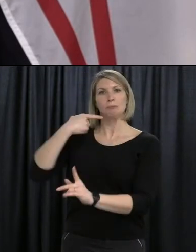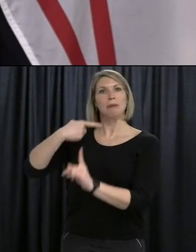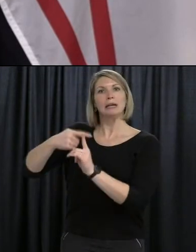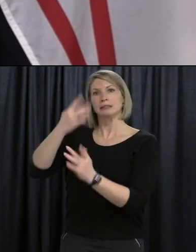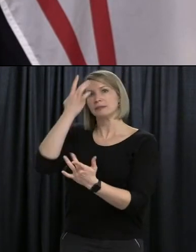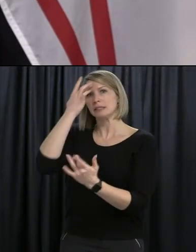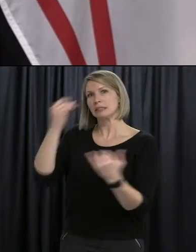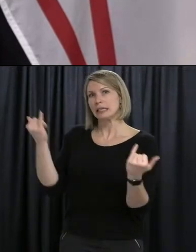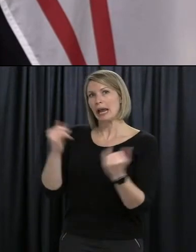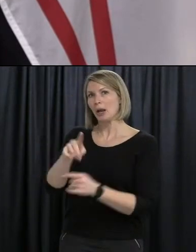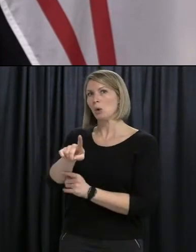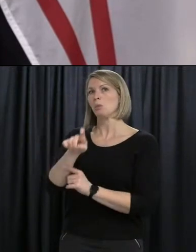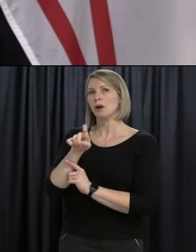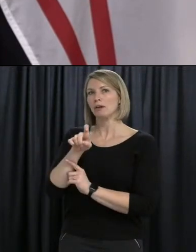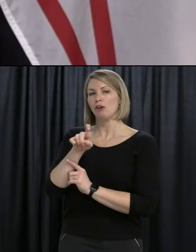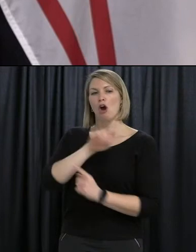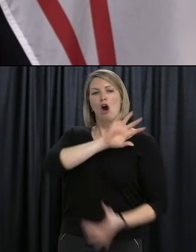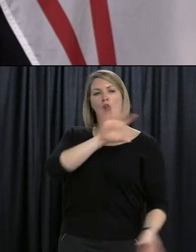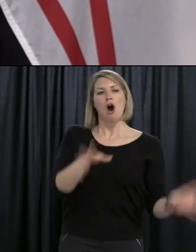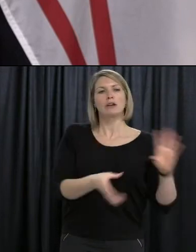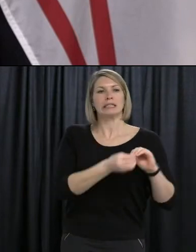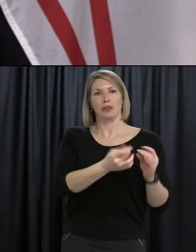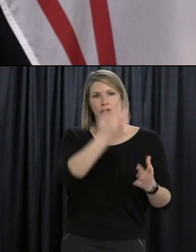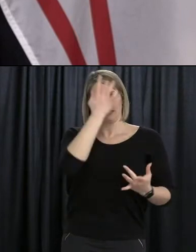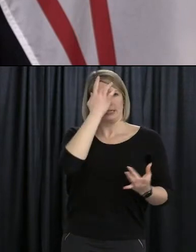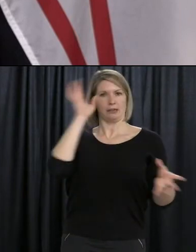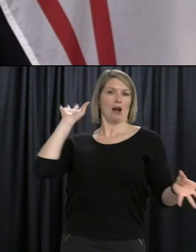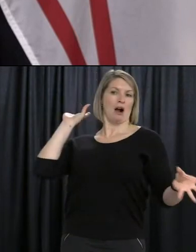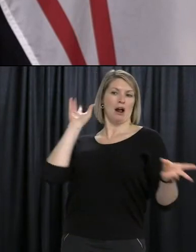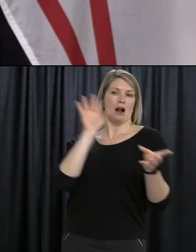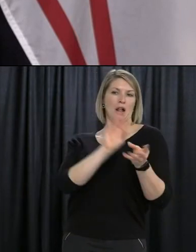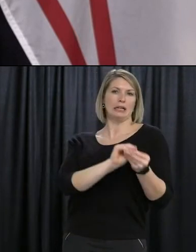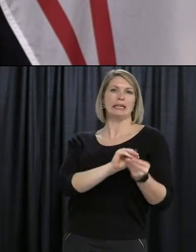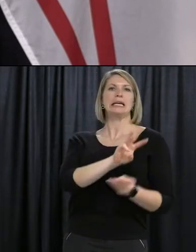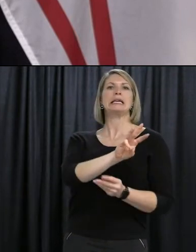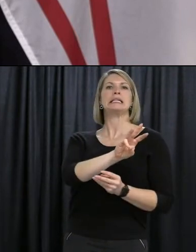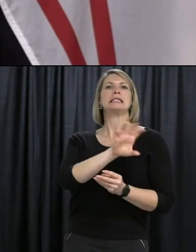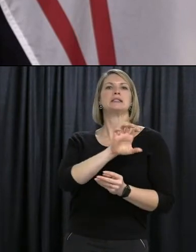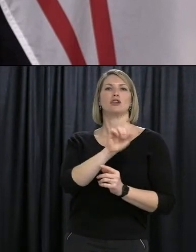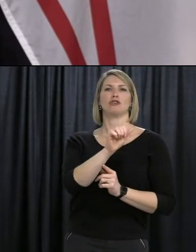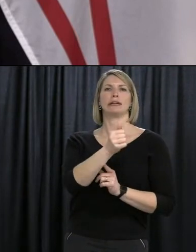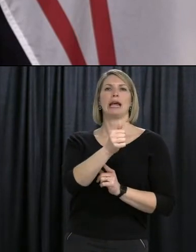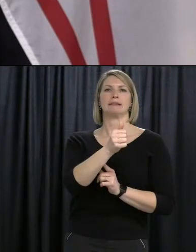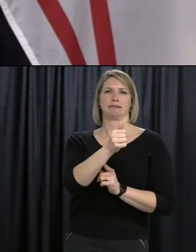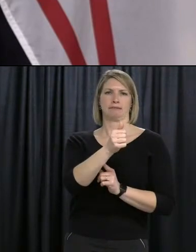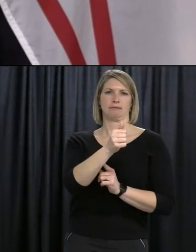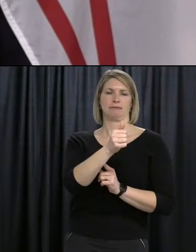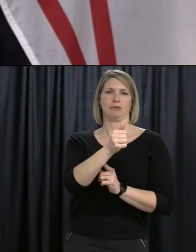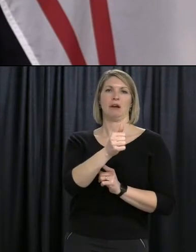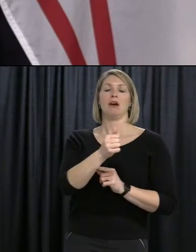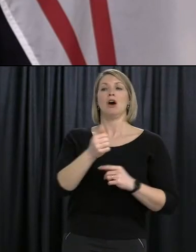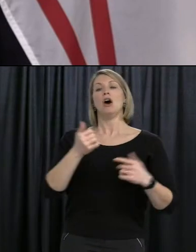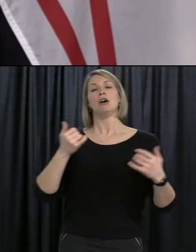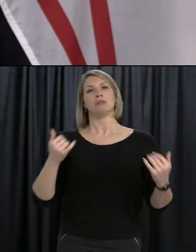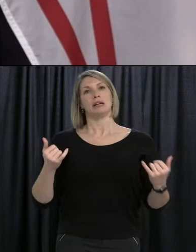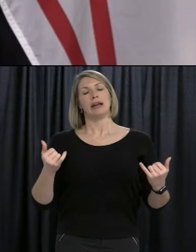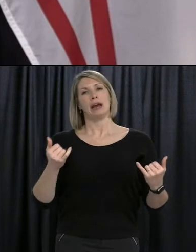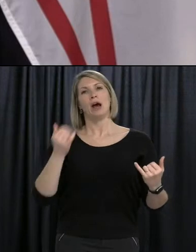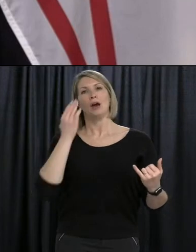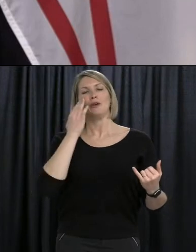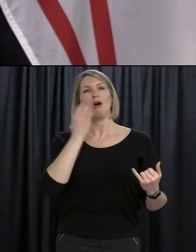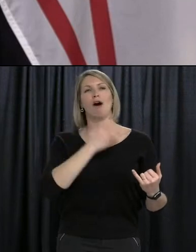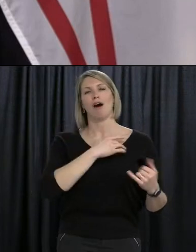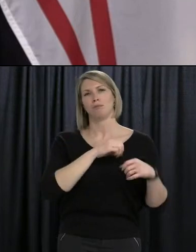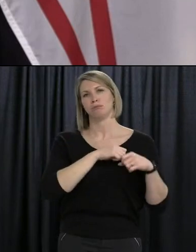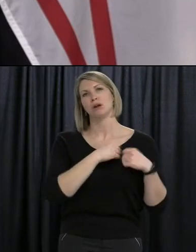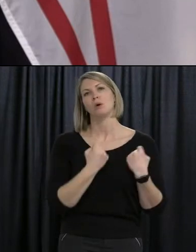number of cases in the province is 610. I know the position in which we currently find ourselves is disheartening, and it